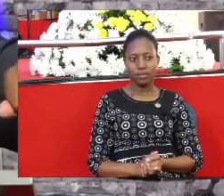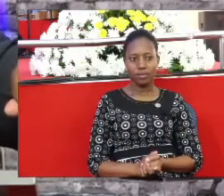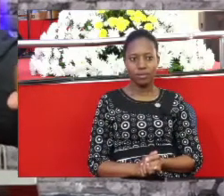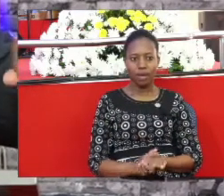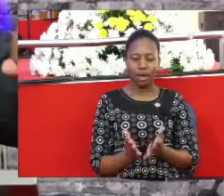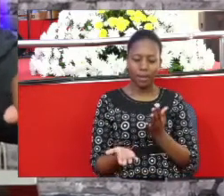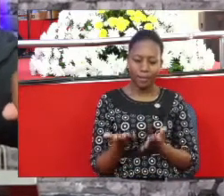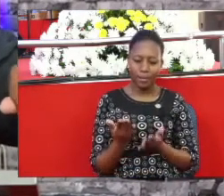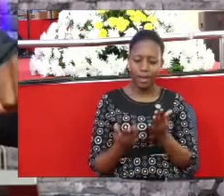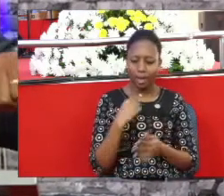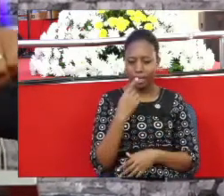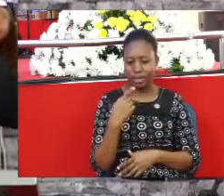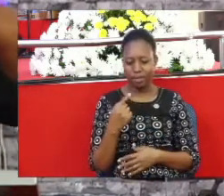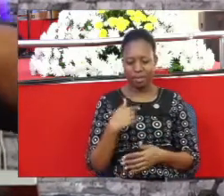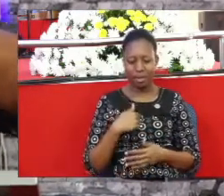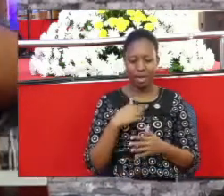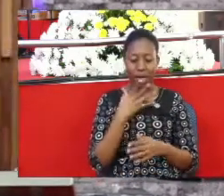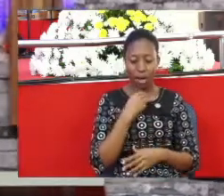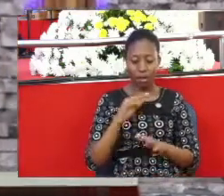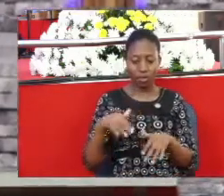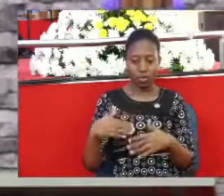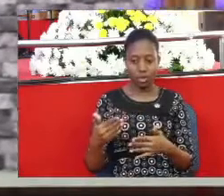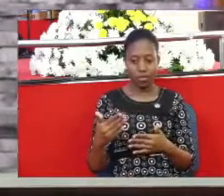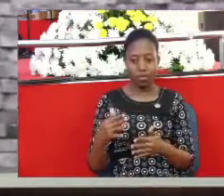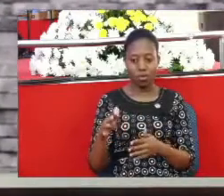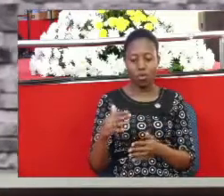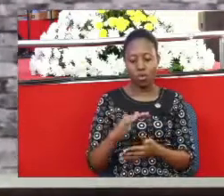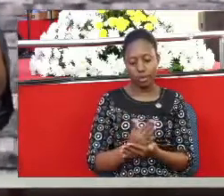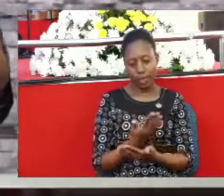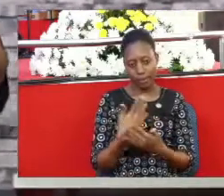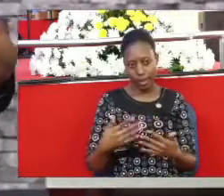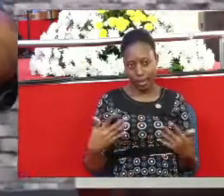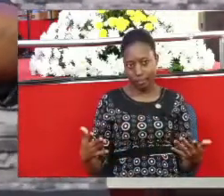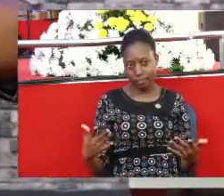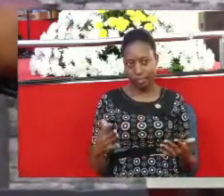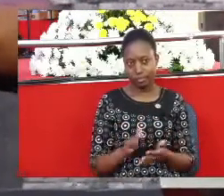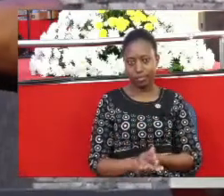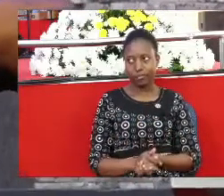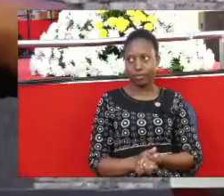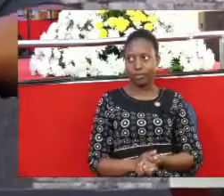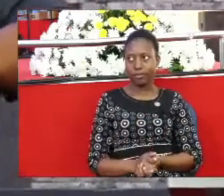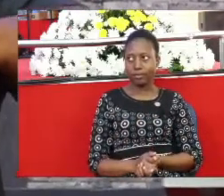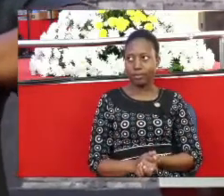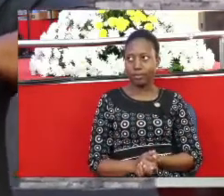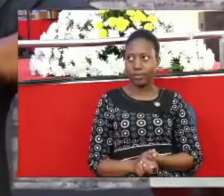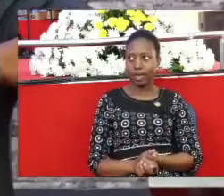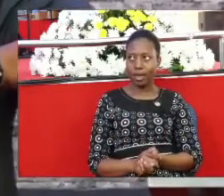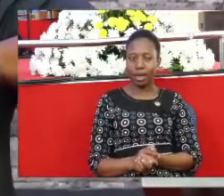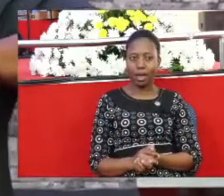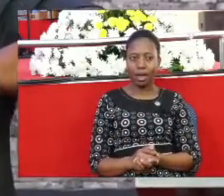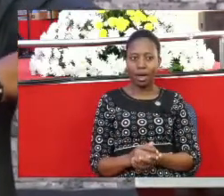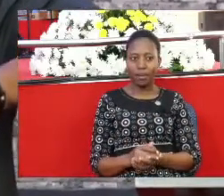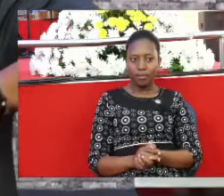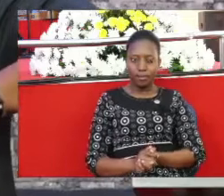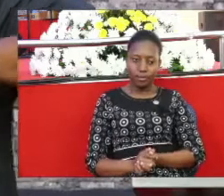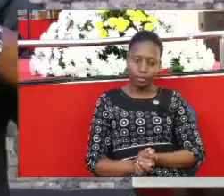Pastor Wangombe nataka kukupatia kitu, alafu anakuja amenifanyia hivi, nipe. Siata nikimpatia itaanguka. Kwa